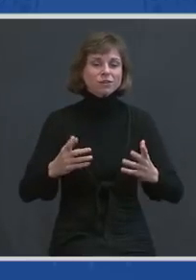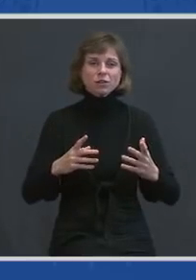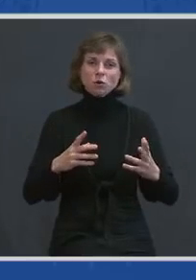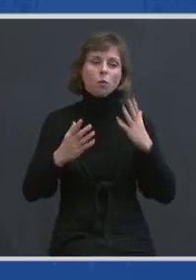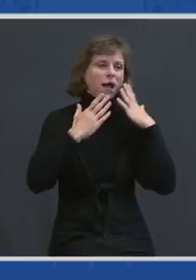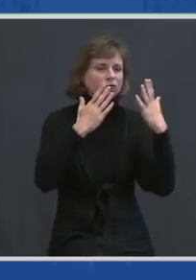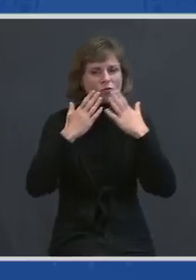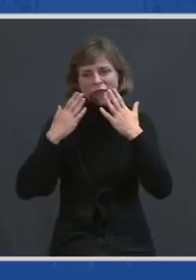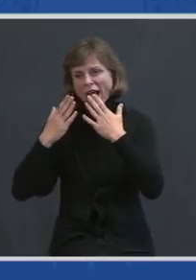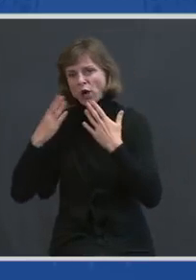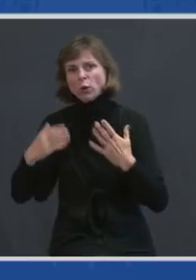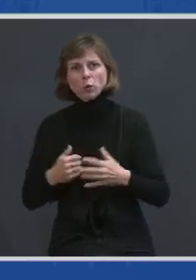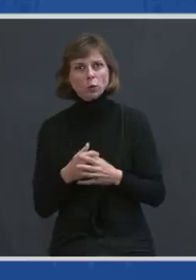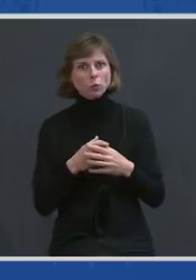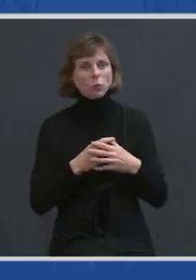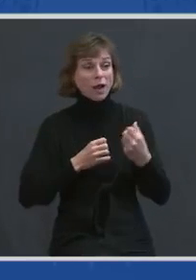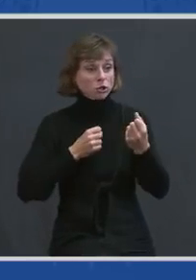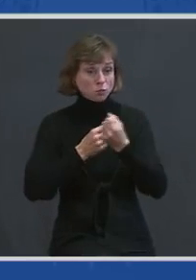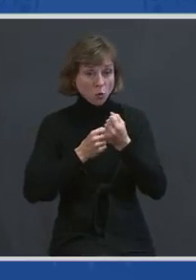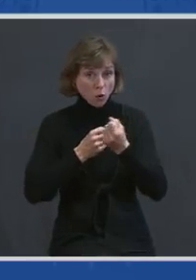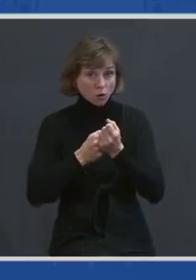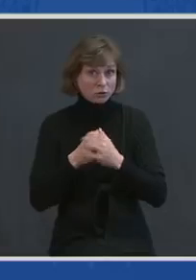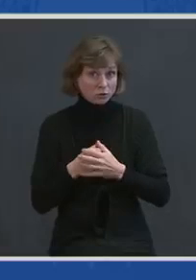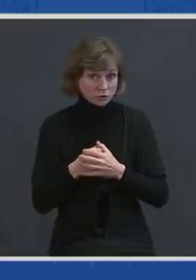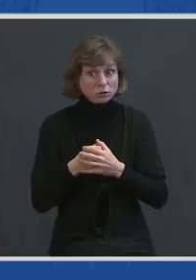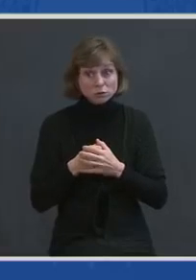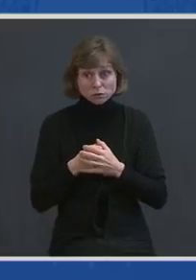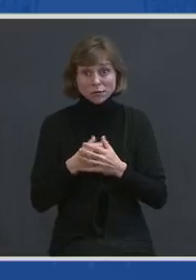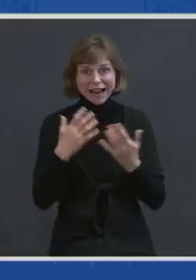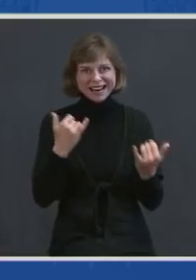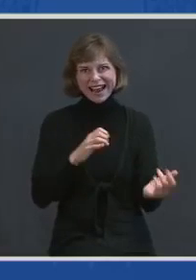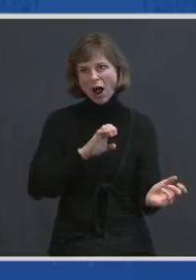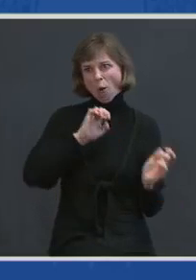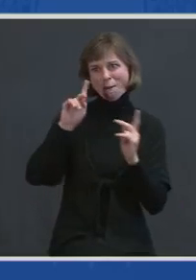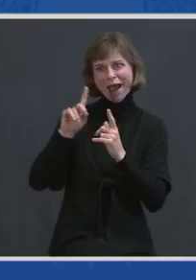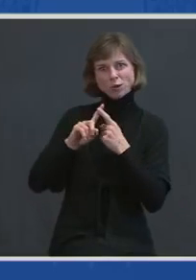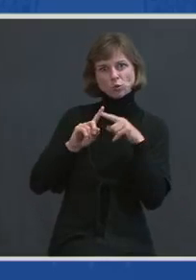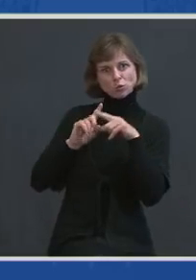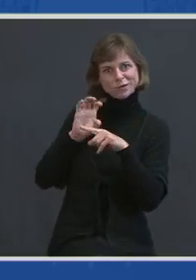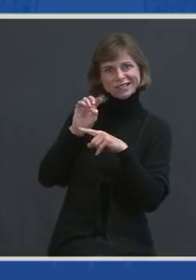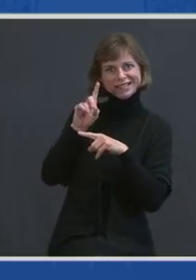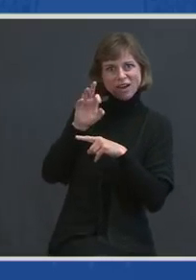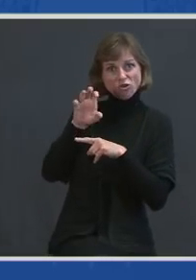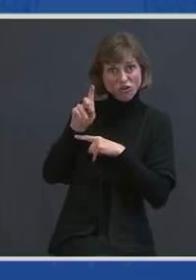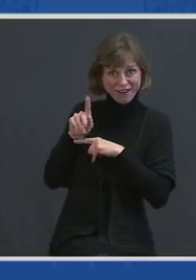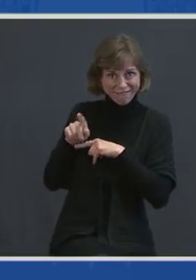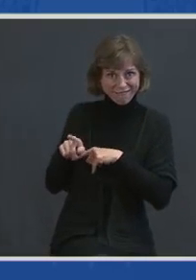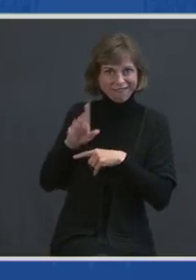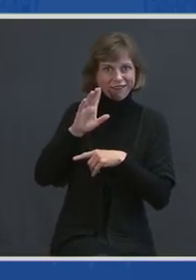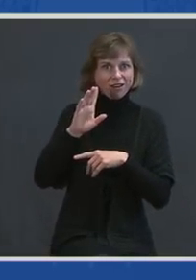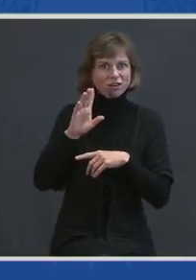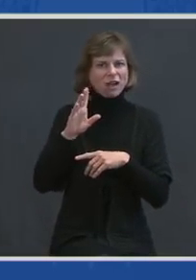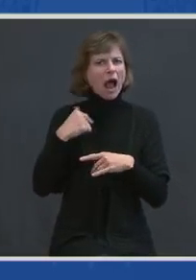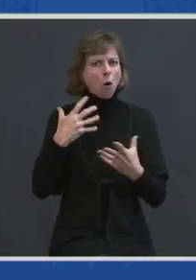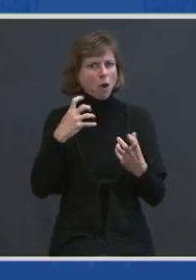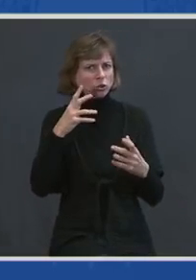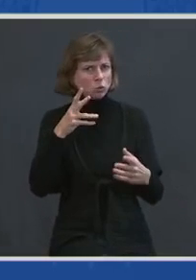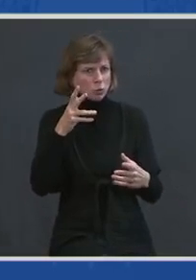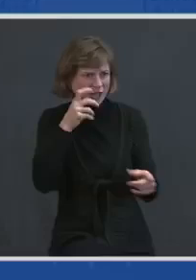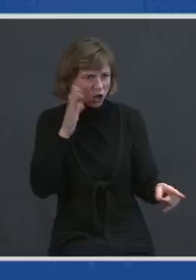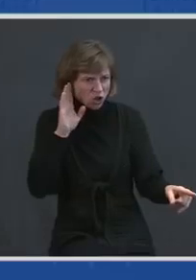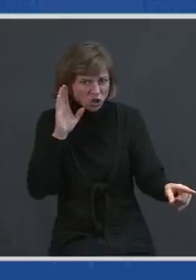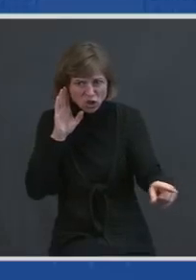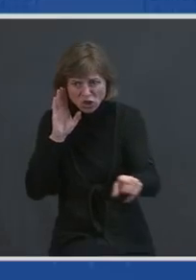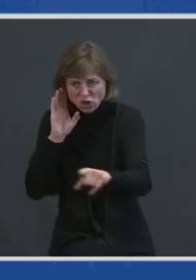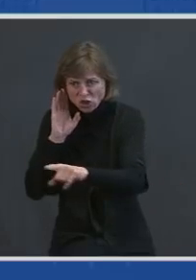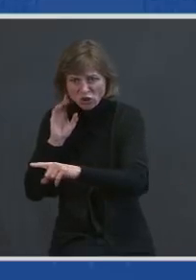our support. And I'm going to hand it back to Cedric so we can hear from you all while the press is still